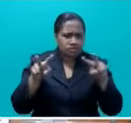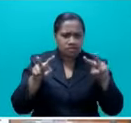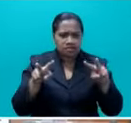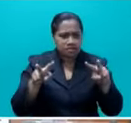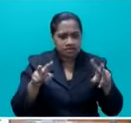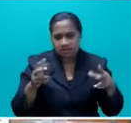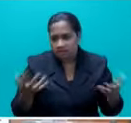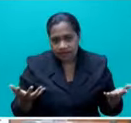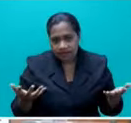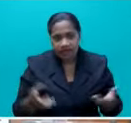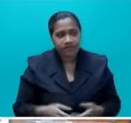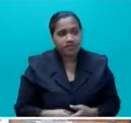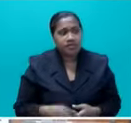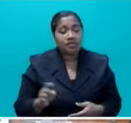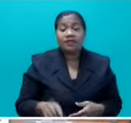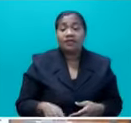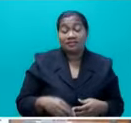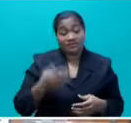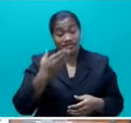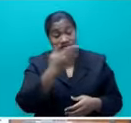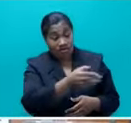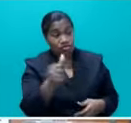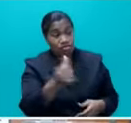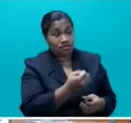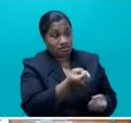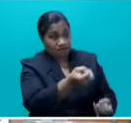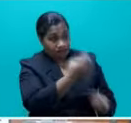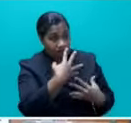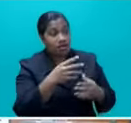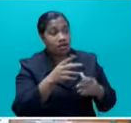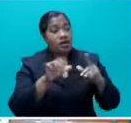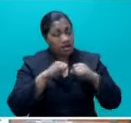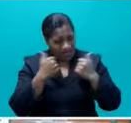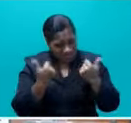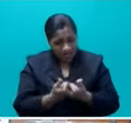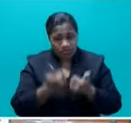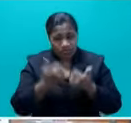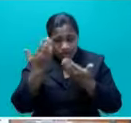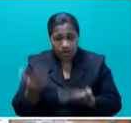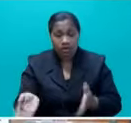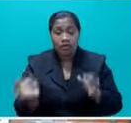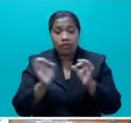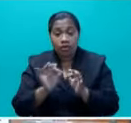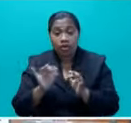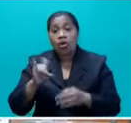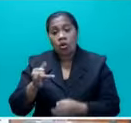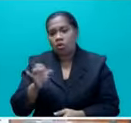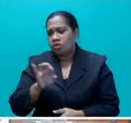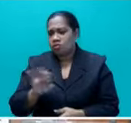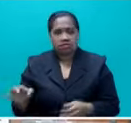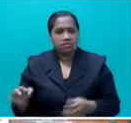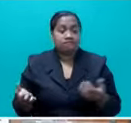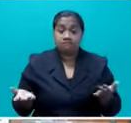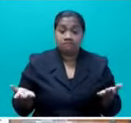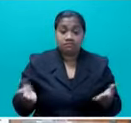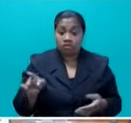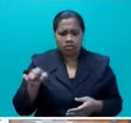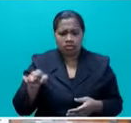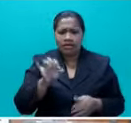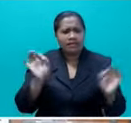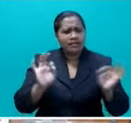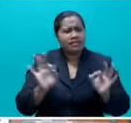her is to tell us whether she agrees with Honorable Bulanotha or not. Yeah. She didn't have the courage to say that. And